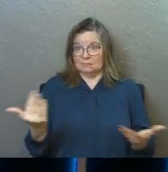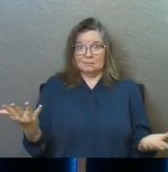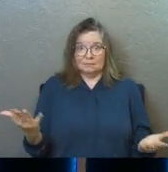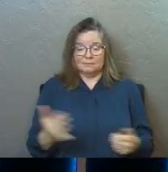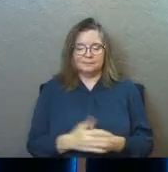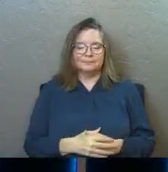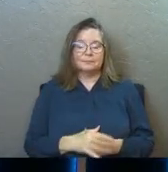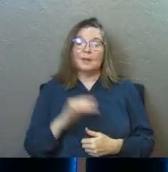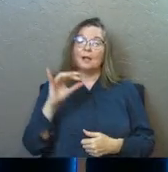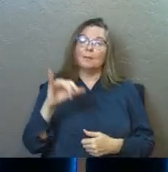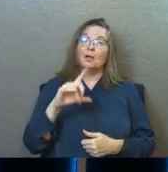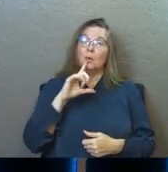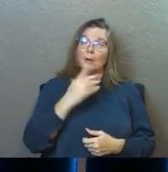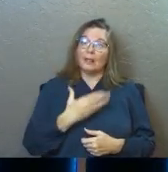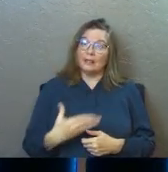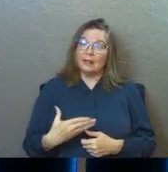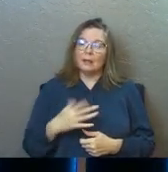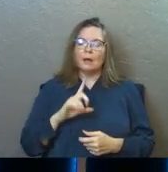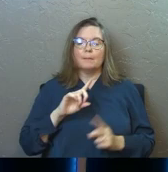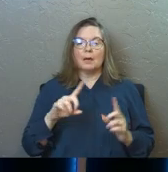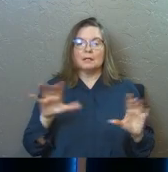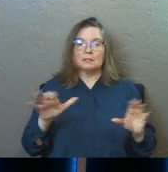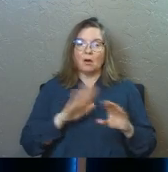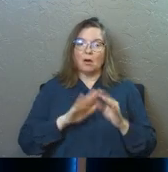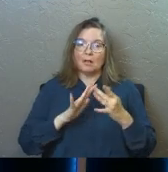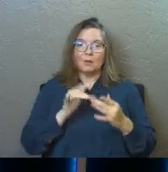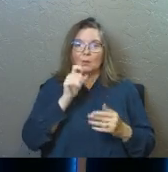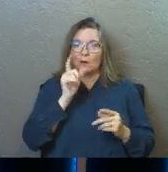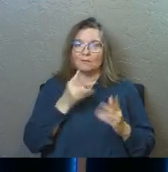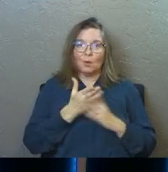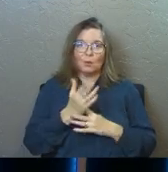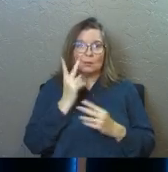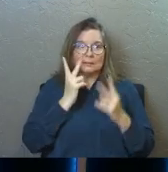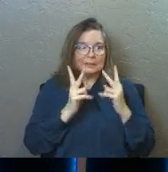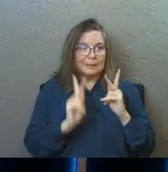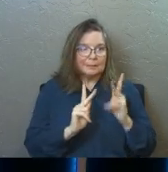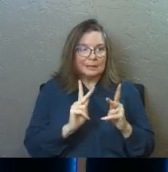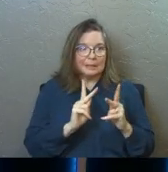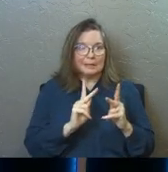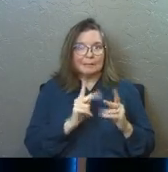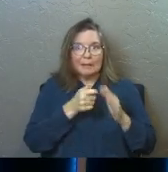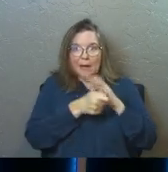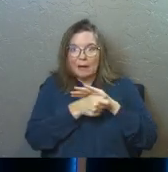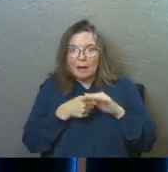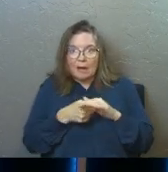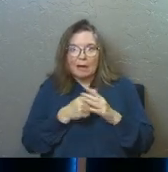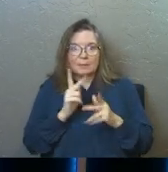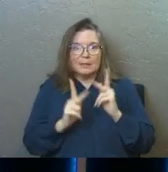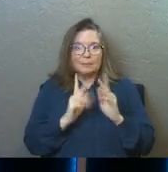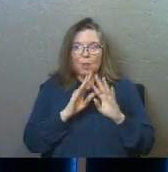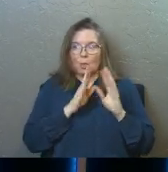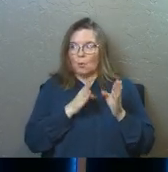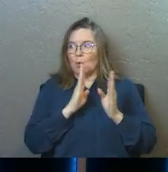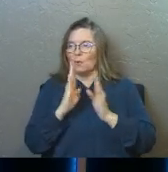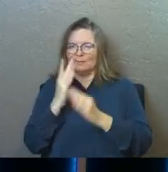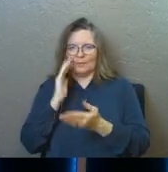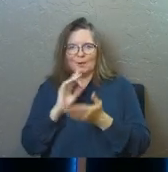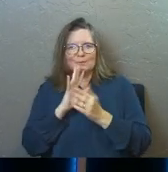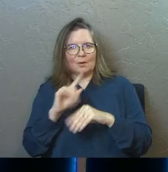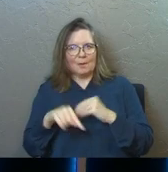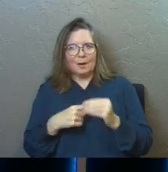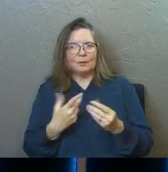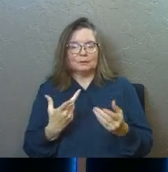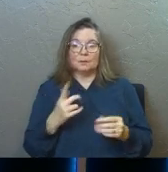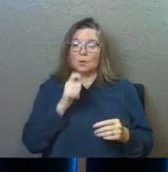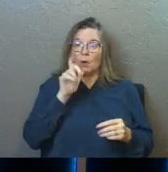Now, but it's a real thing, right? But it is done online. We don't have to go through and see people and like hide from people in the roads and going back. You know what I'm talking